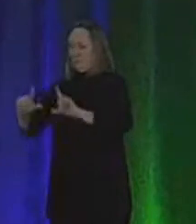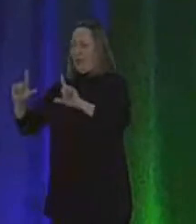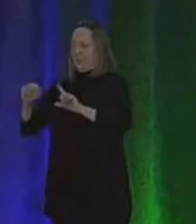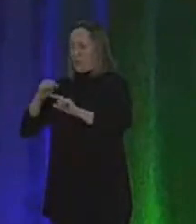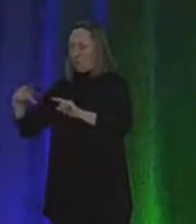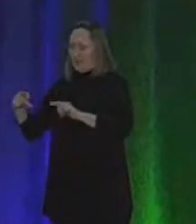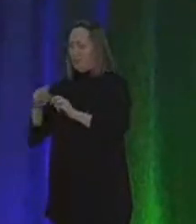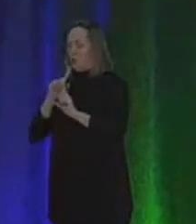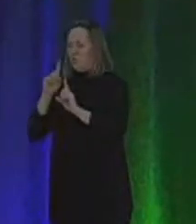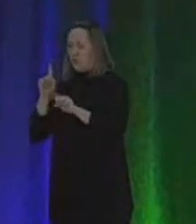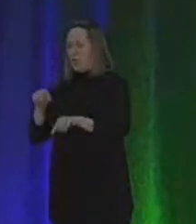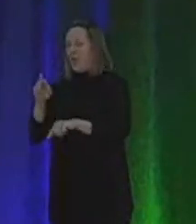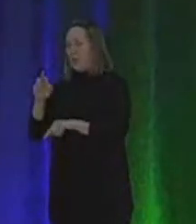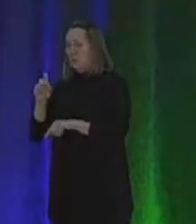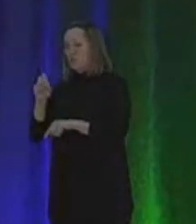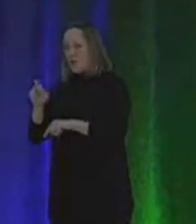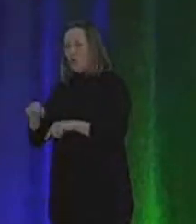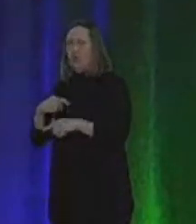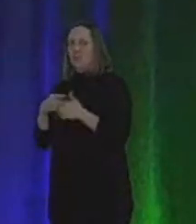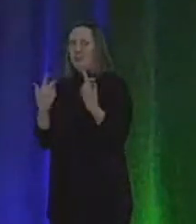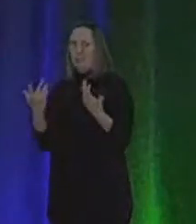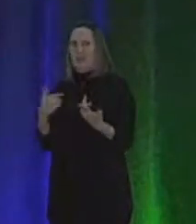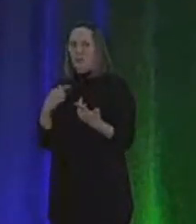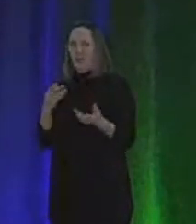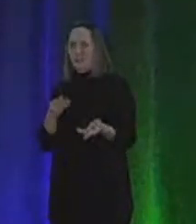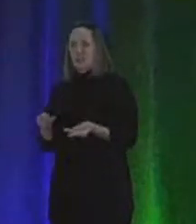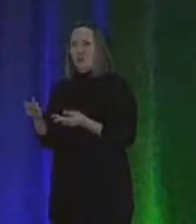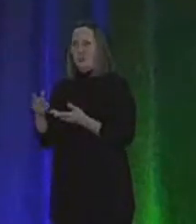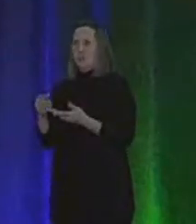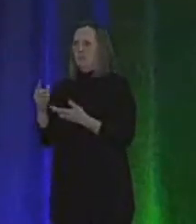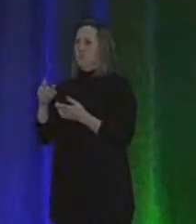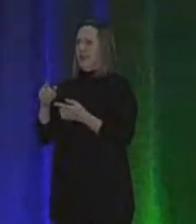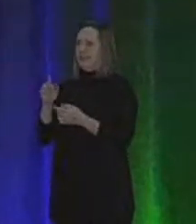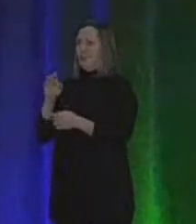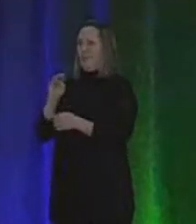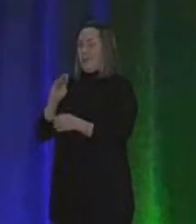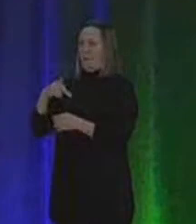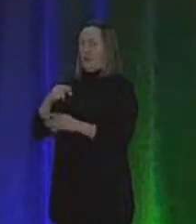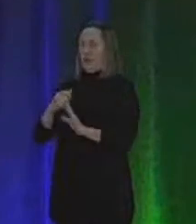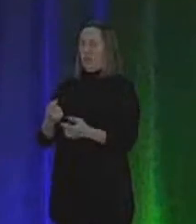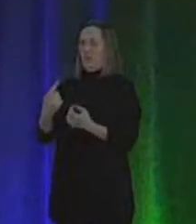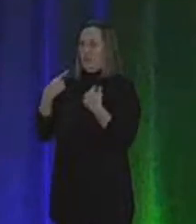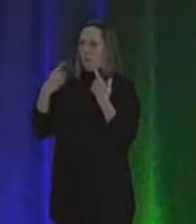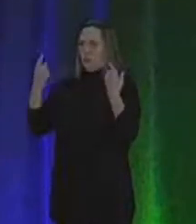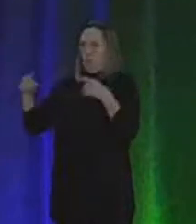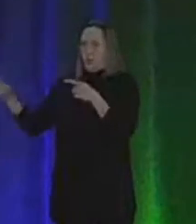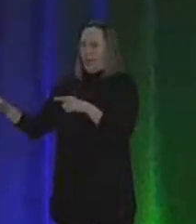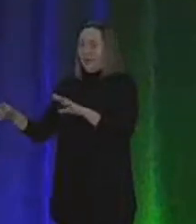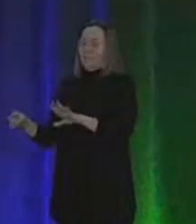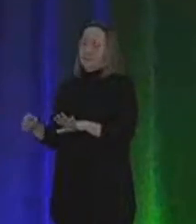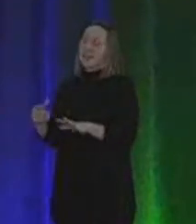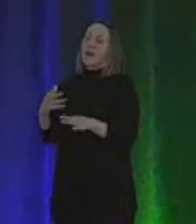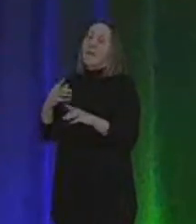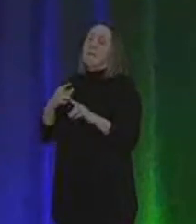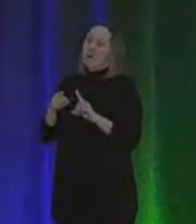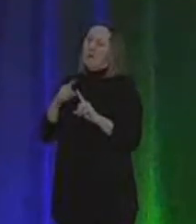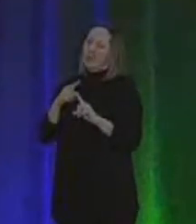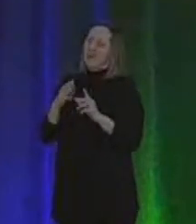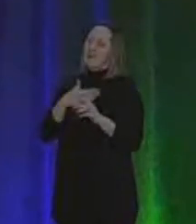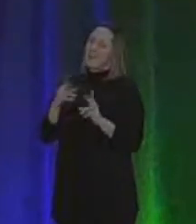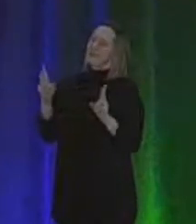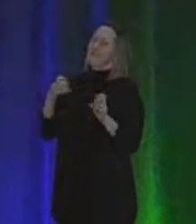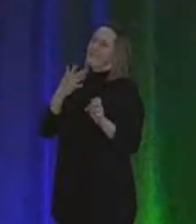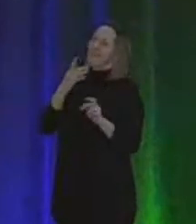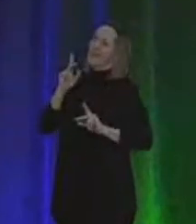React Router. And then now people are like, wait, are we just going back to MPAs? Like what's going on? But to quote one of my favorite